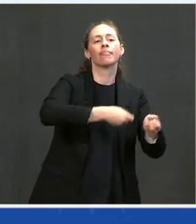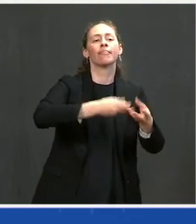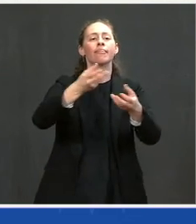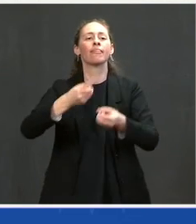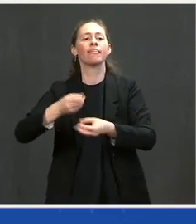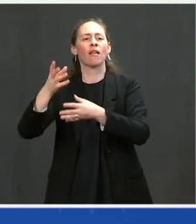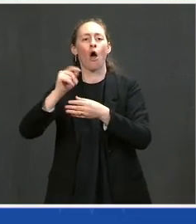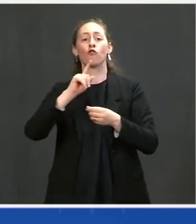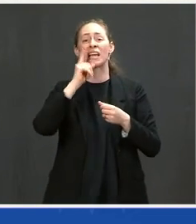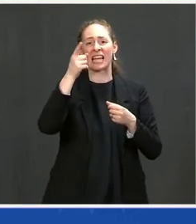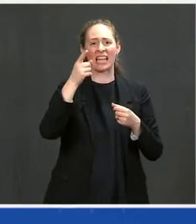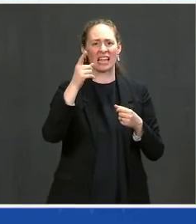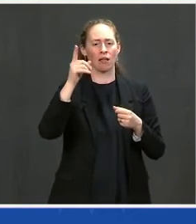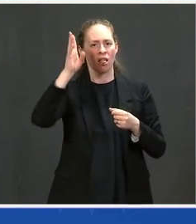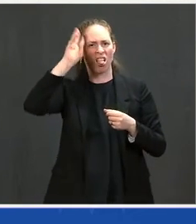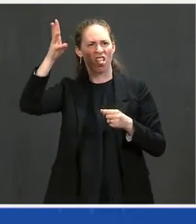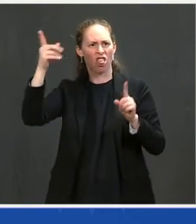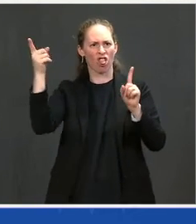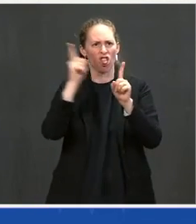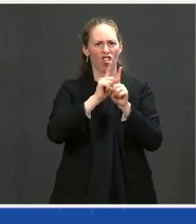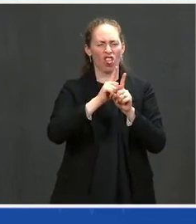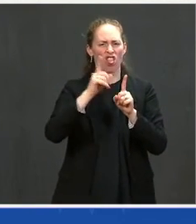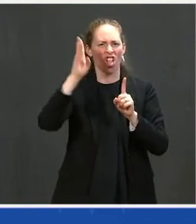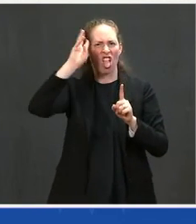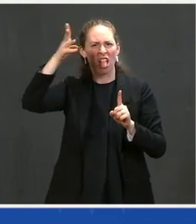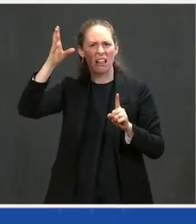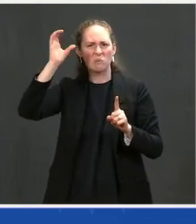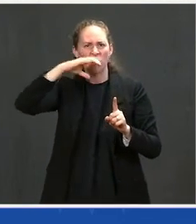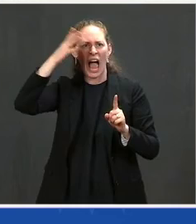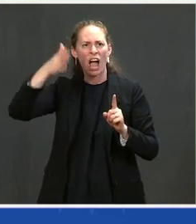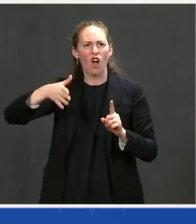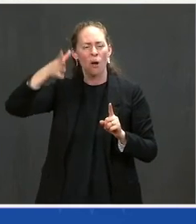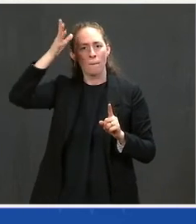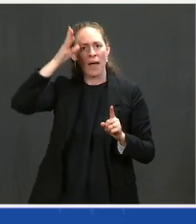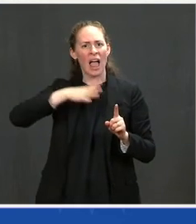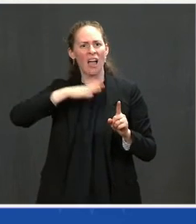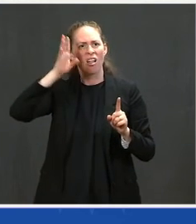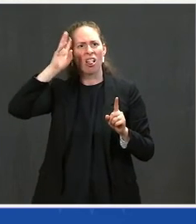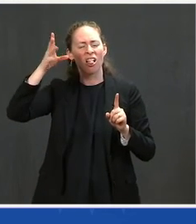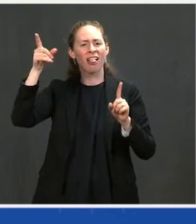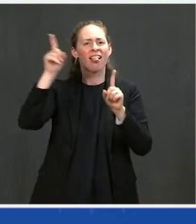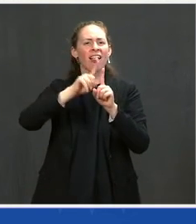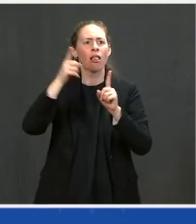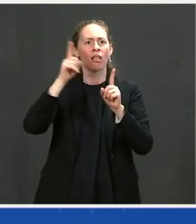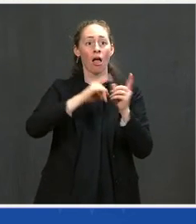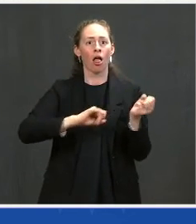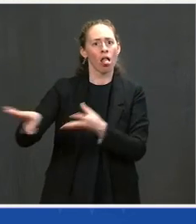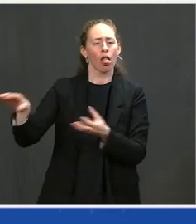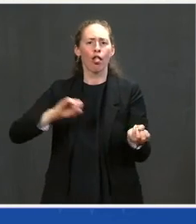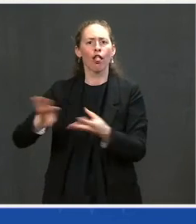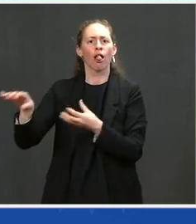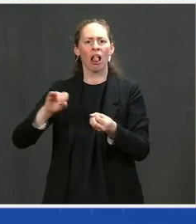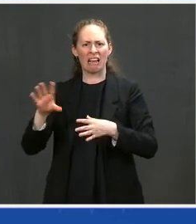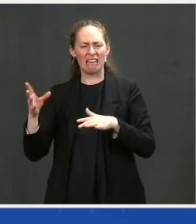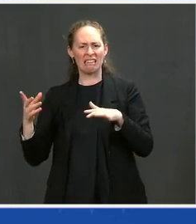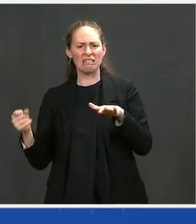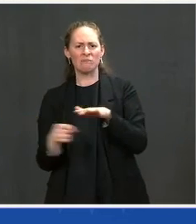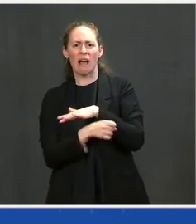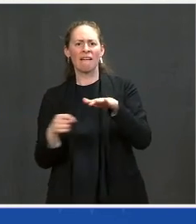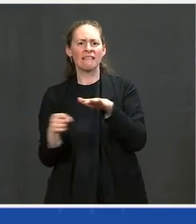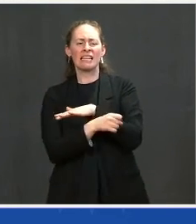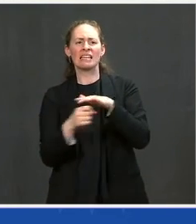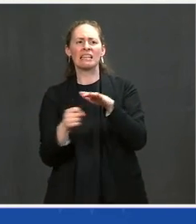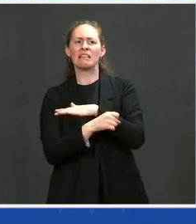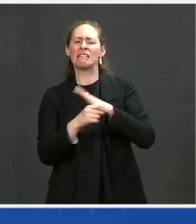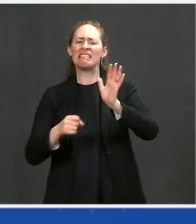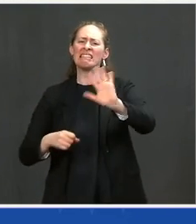the language. Won't that be fun? Let's go. That's not how it happens. People don't want to